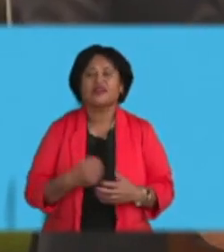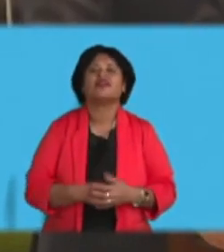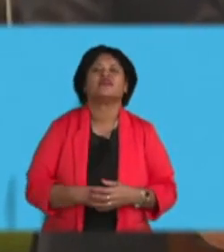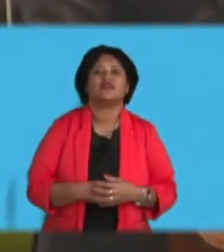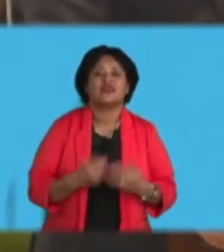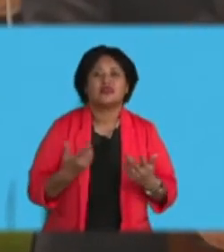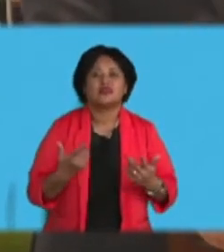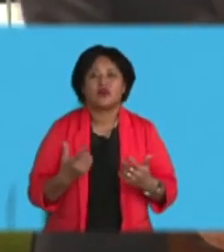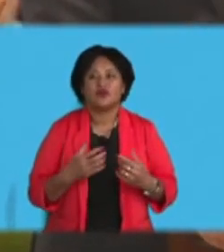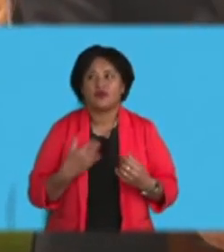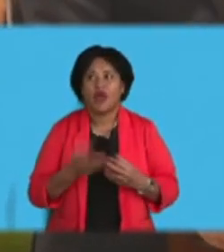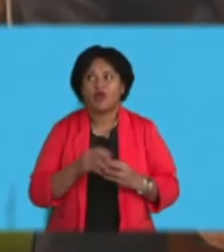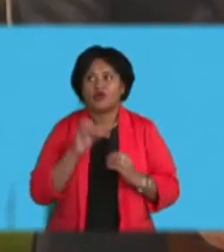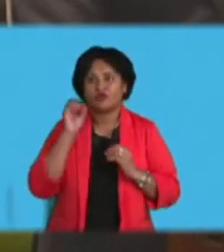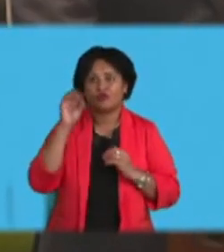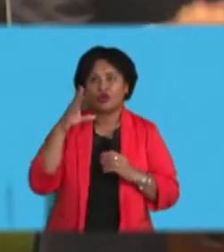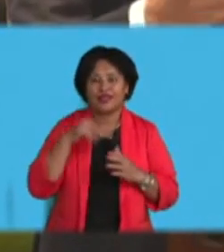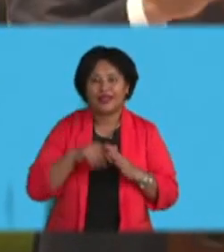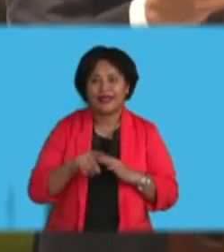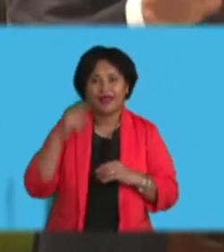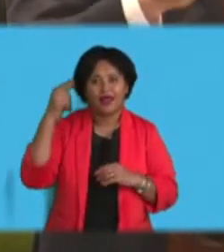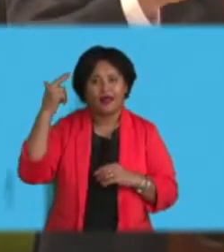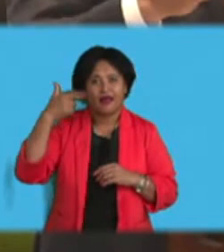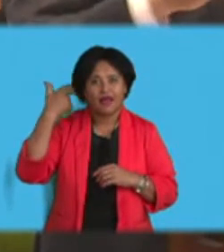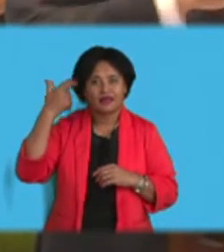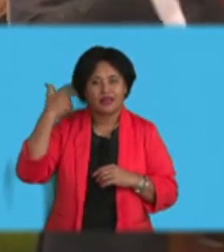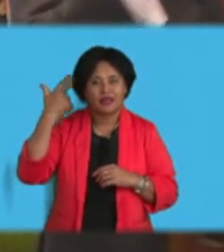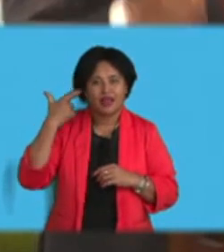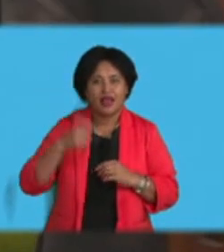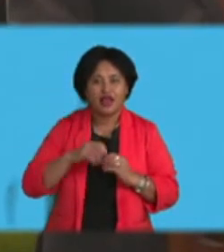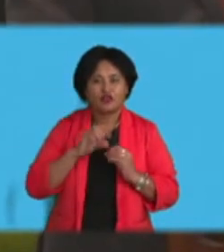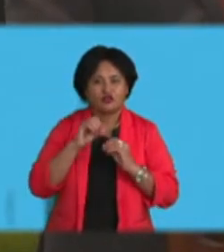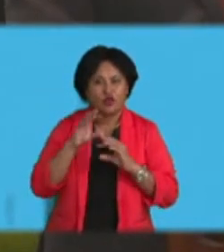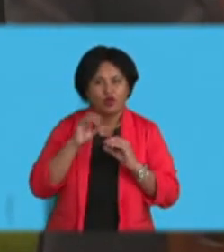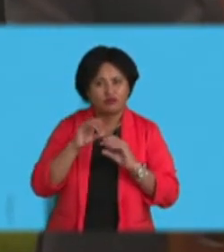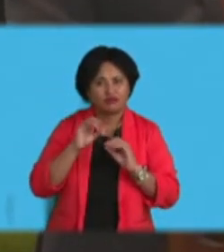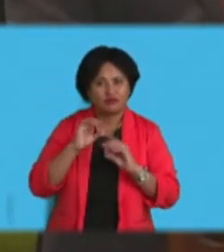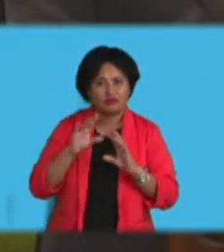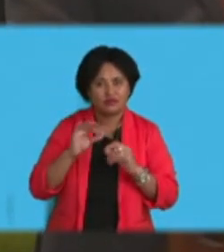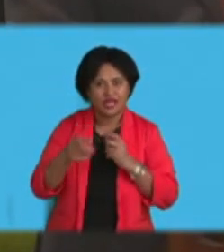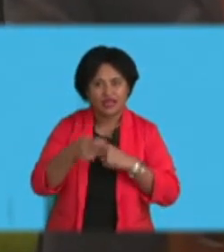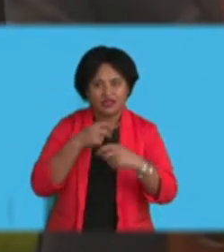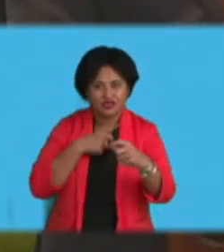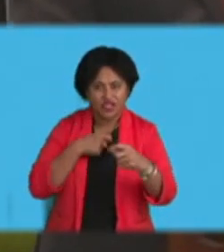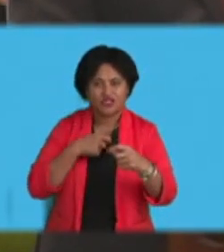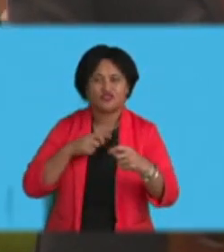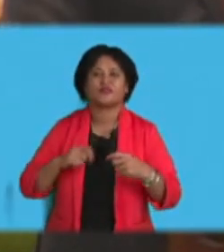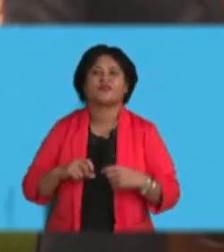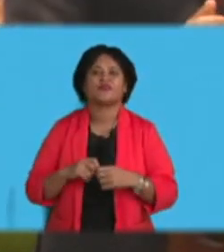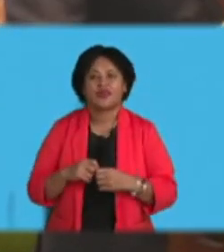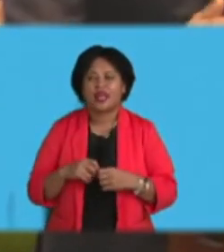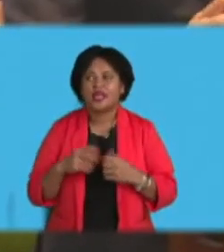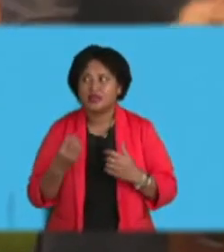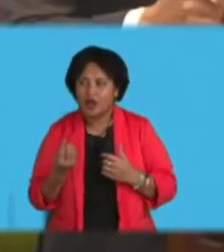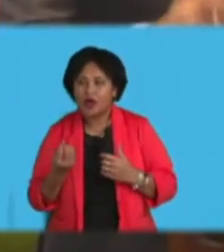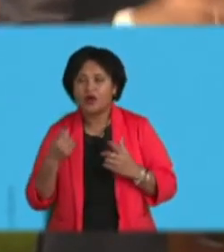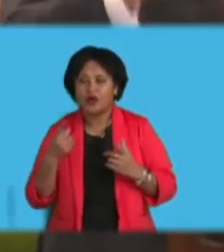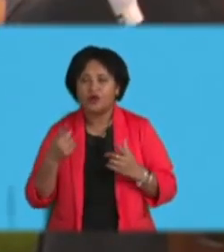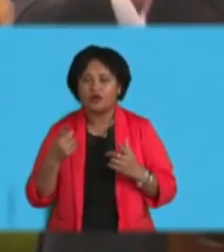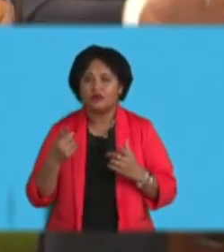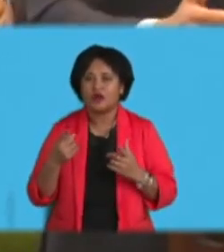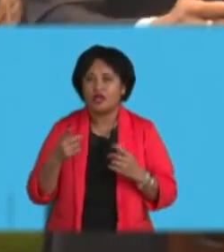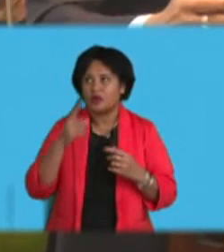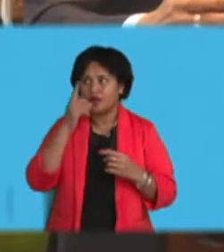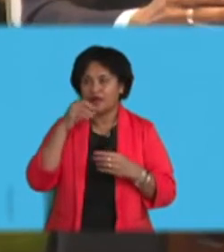listed on the London Stock Exchange. The idea is, whilst the amount compared to other countries is relatively small, the fact of the matter is that we're